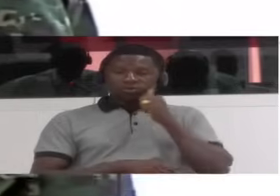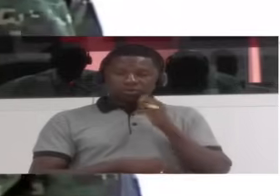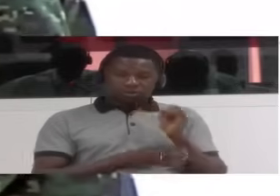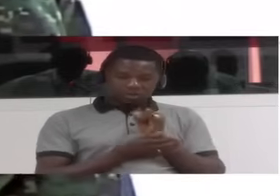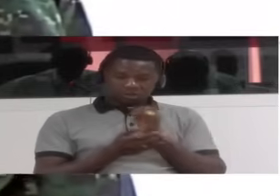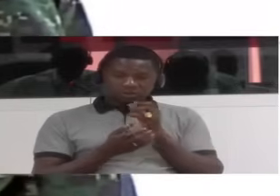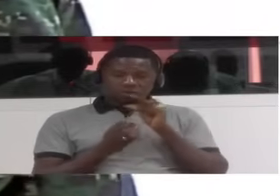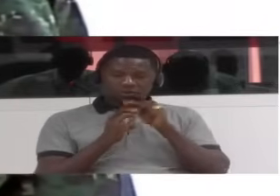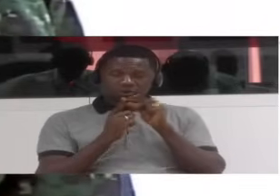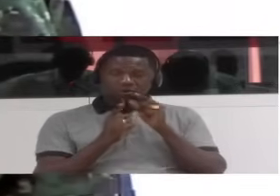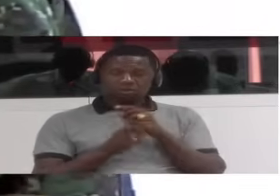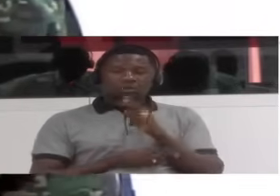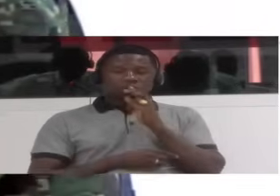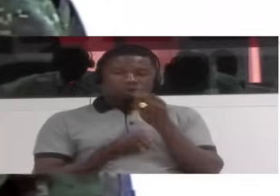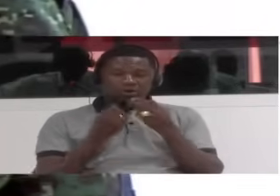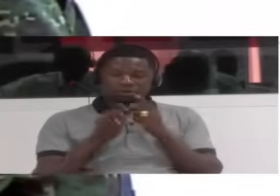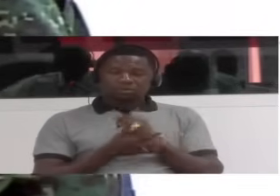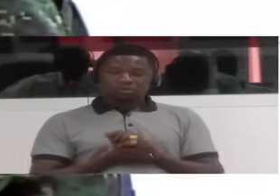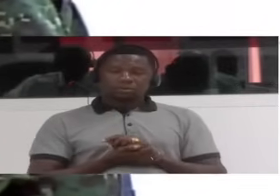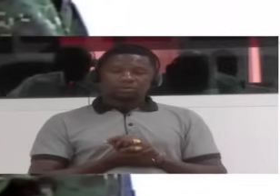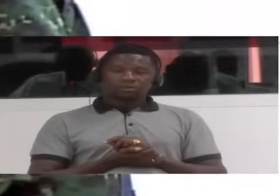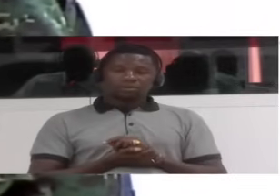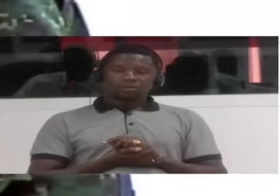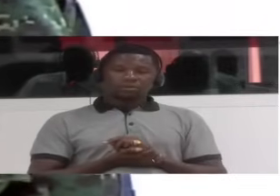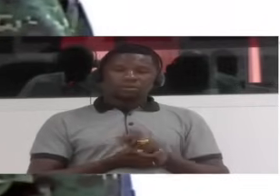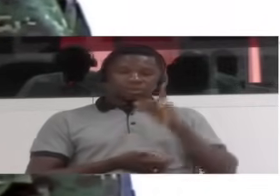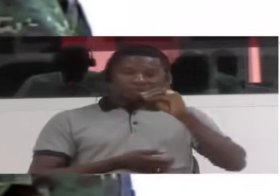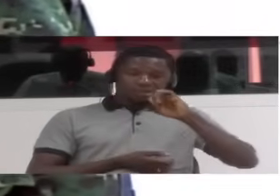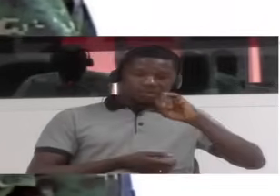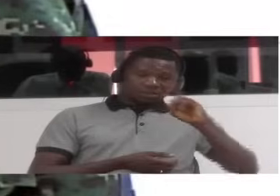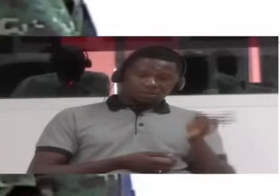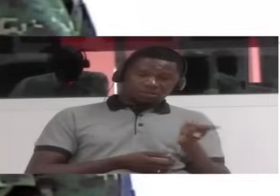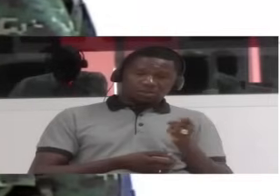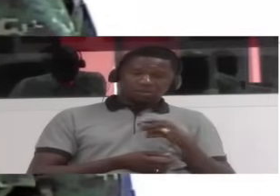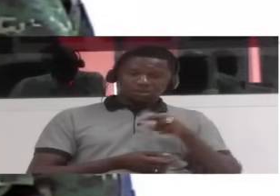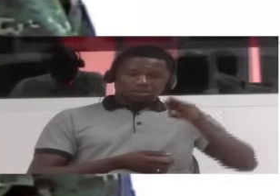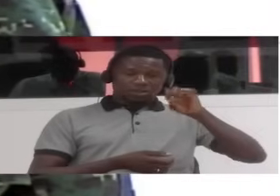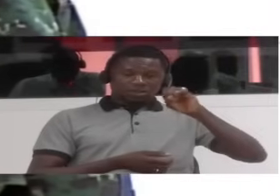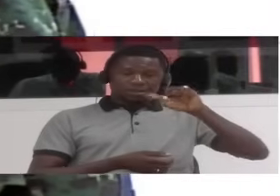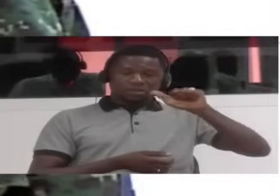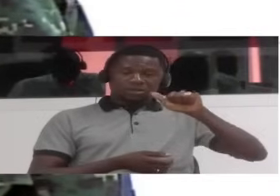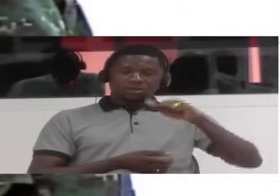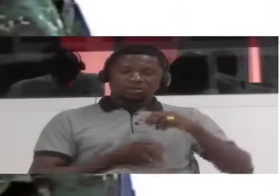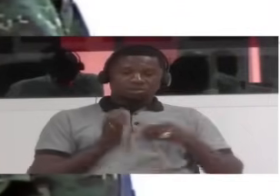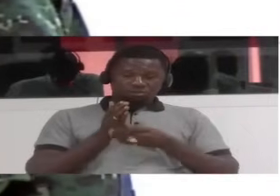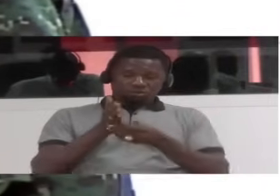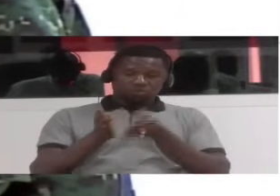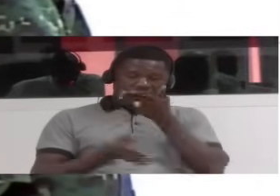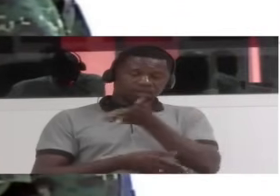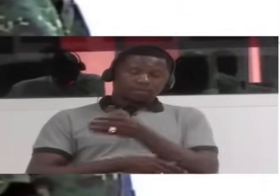yes. Tell us about that one. The DG was there. DG NIA? Yes. And who else?